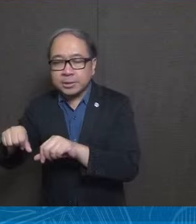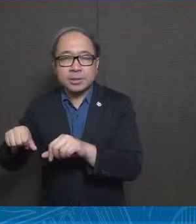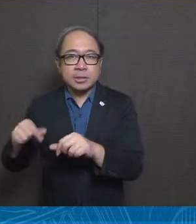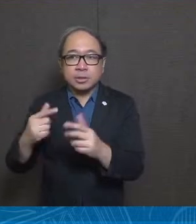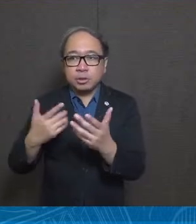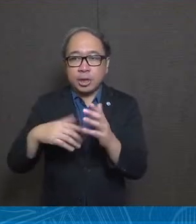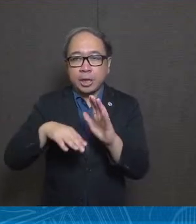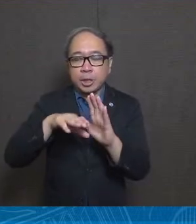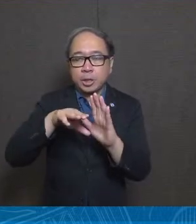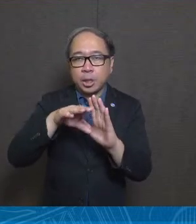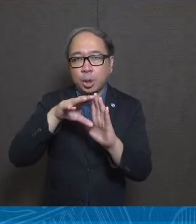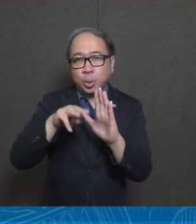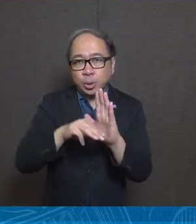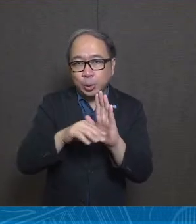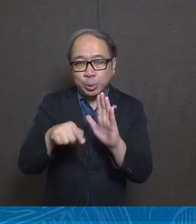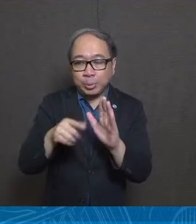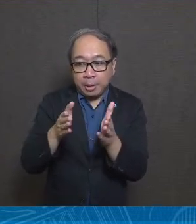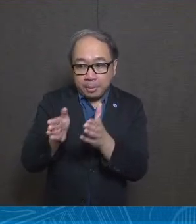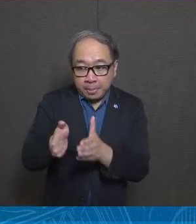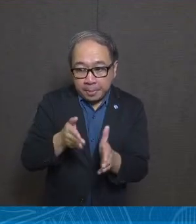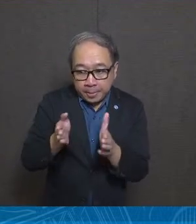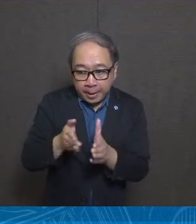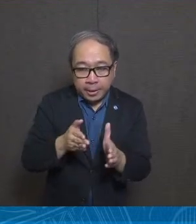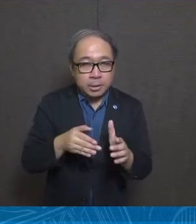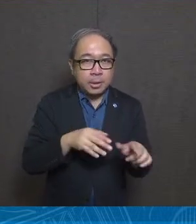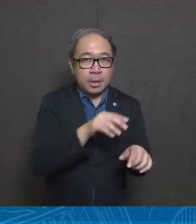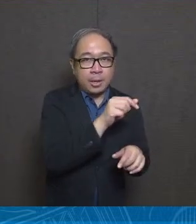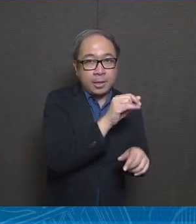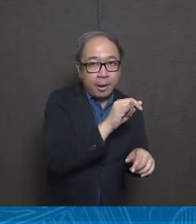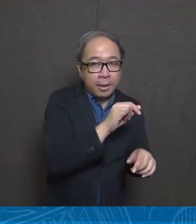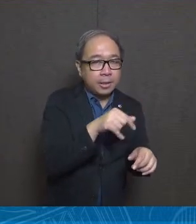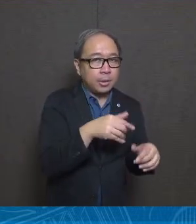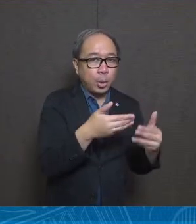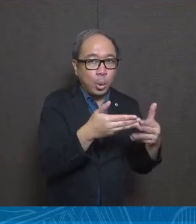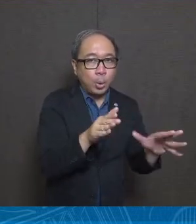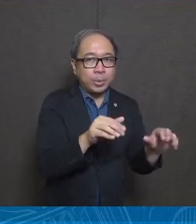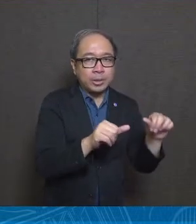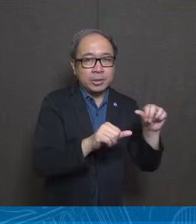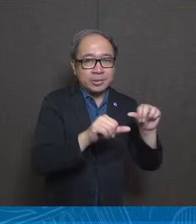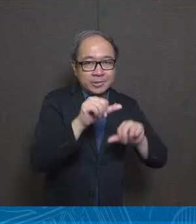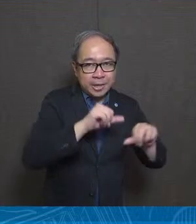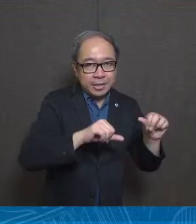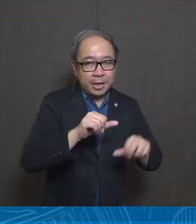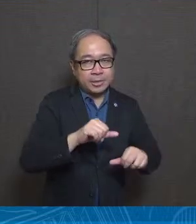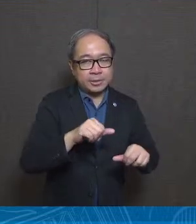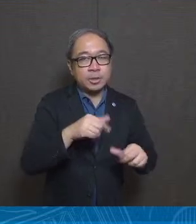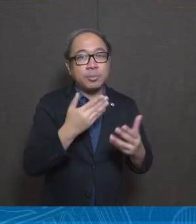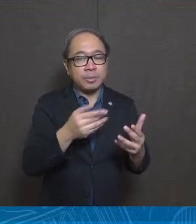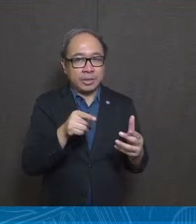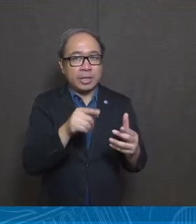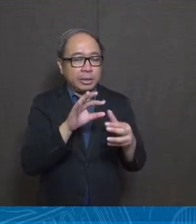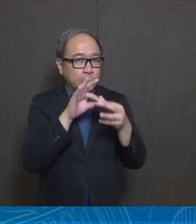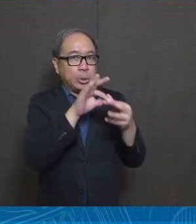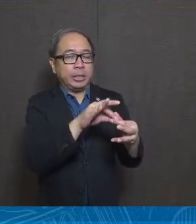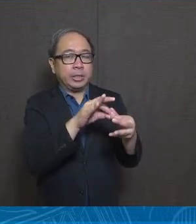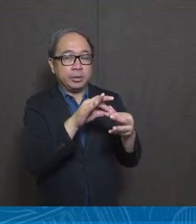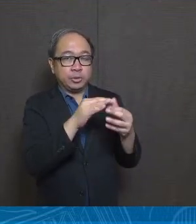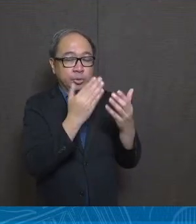planners and AI and open science. So I guess I gave this example to continue perhaps on the school aspect.